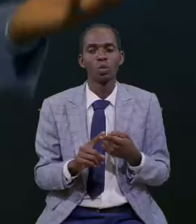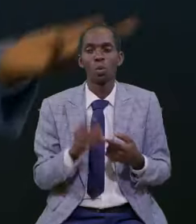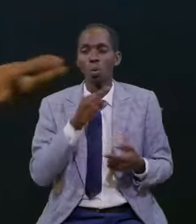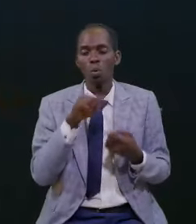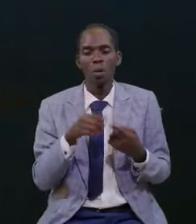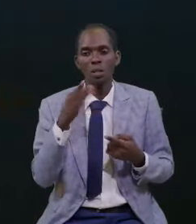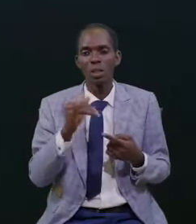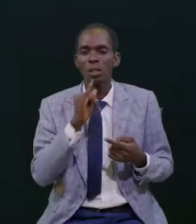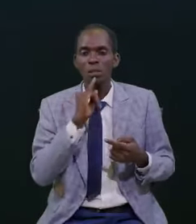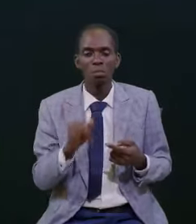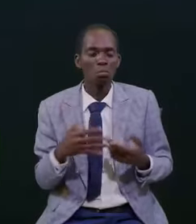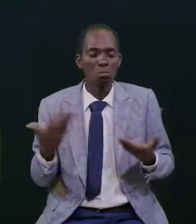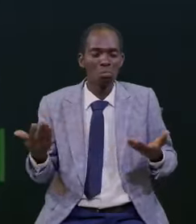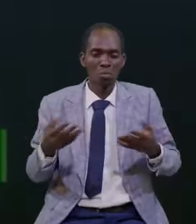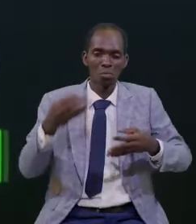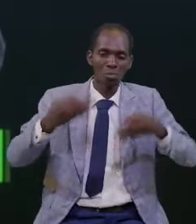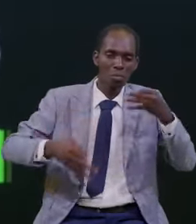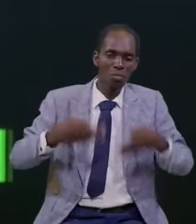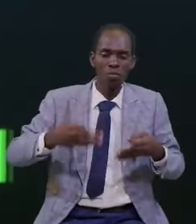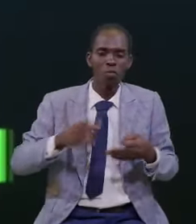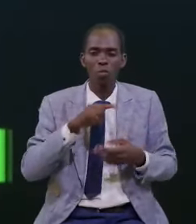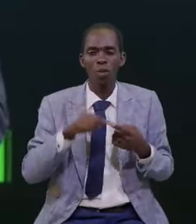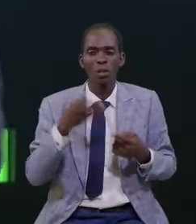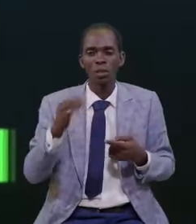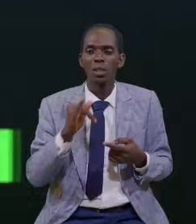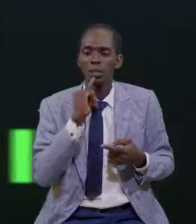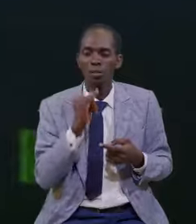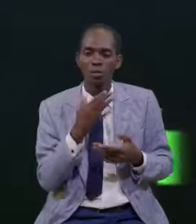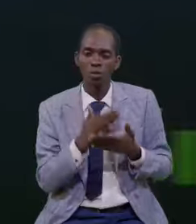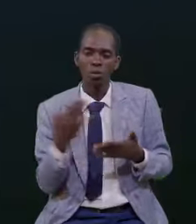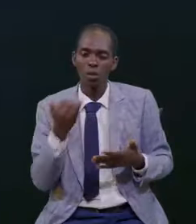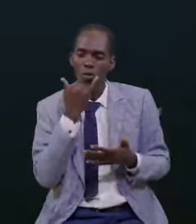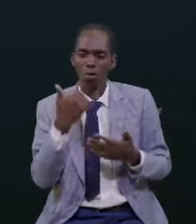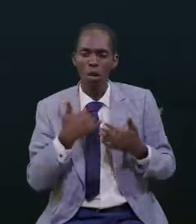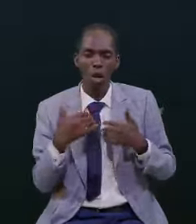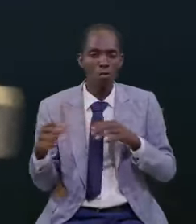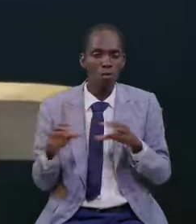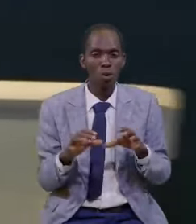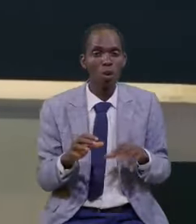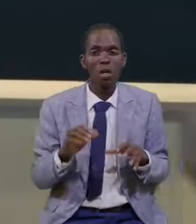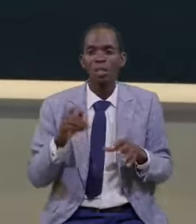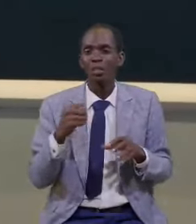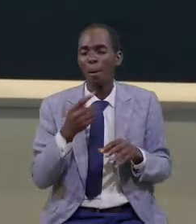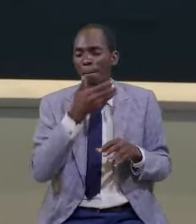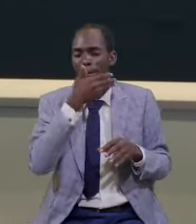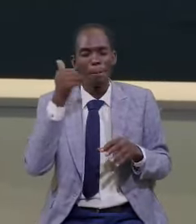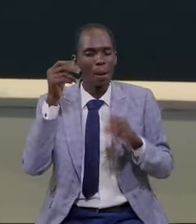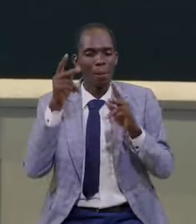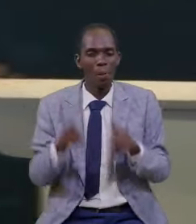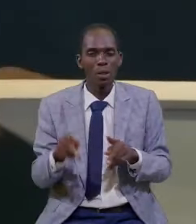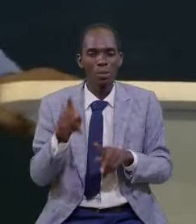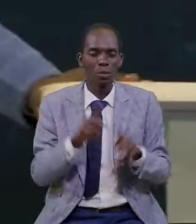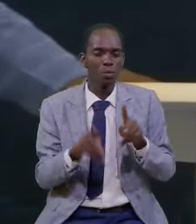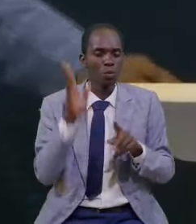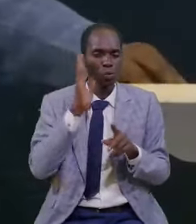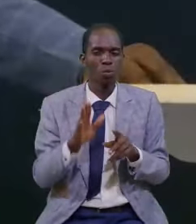when you've done something wrong, the best person anyone can report you to is to report you to